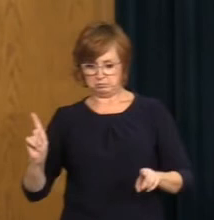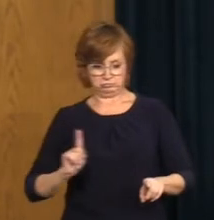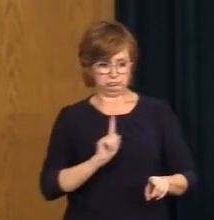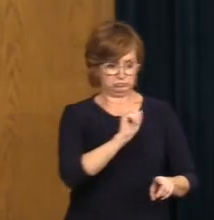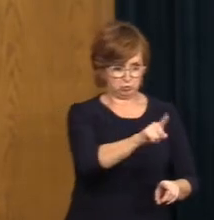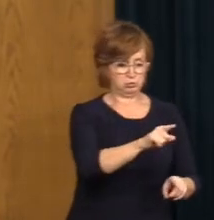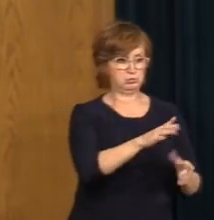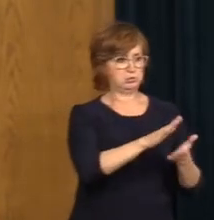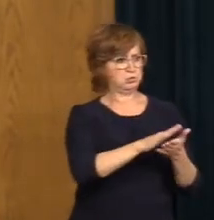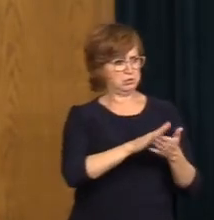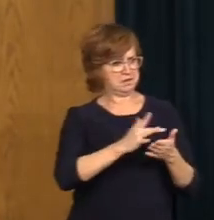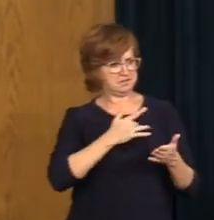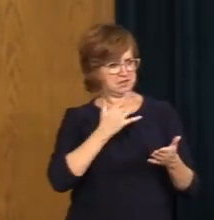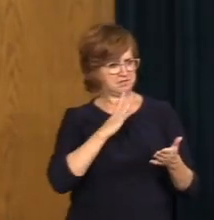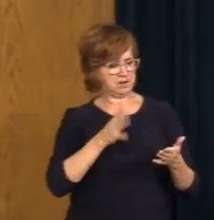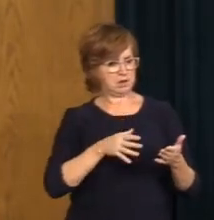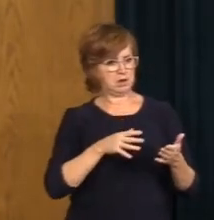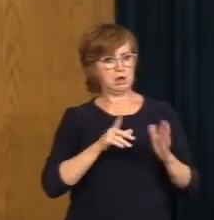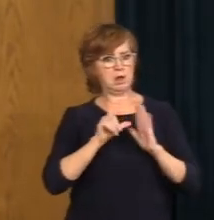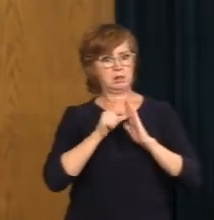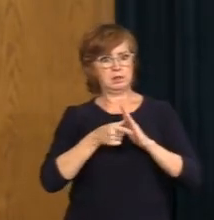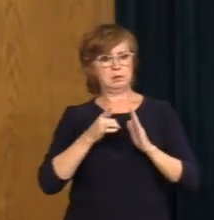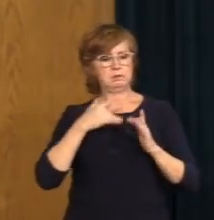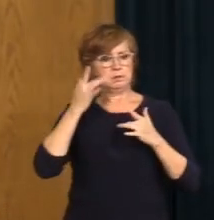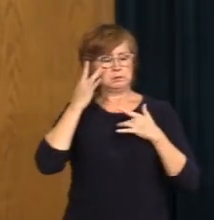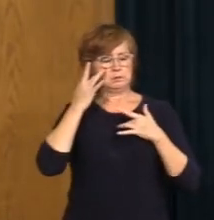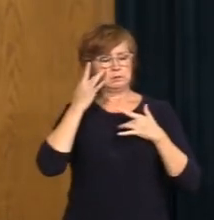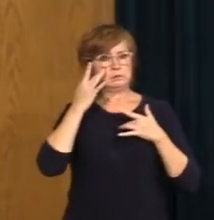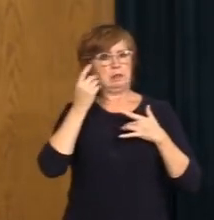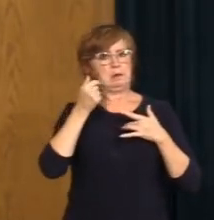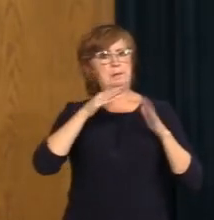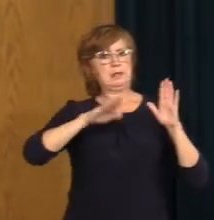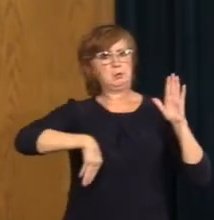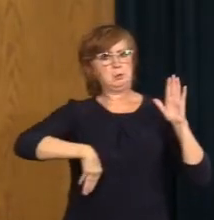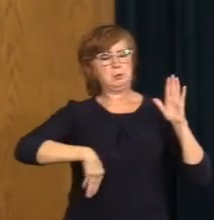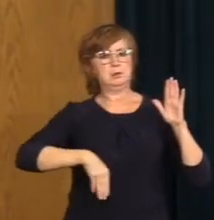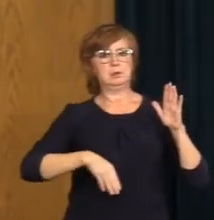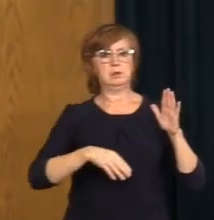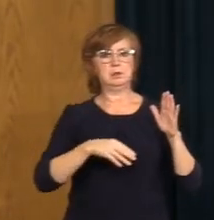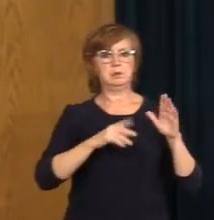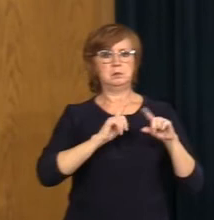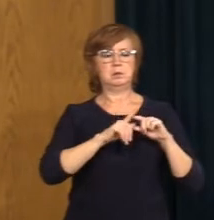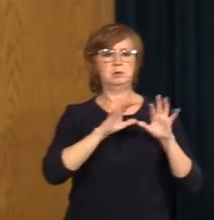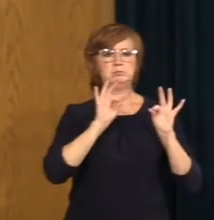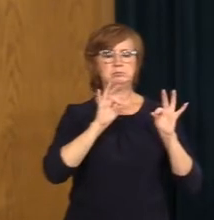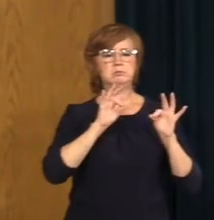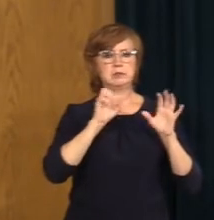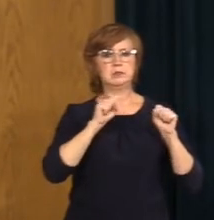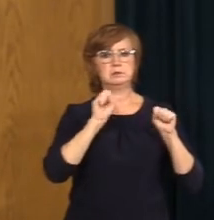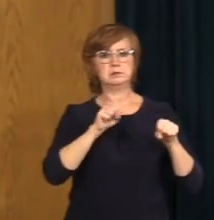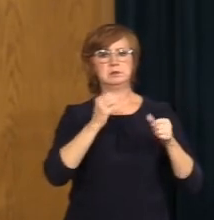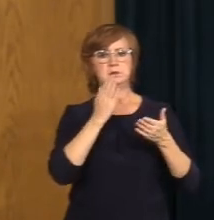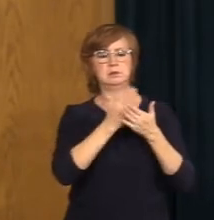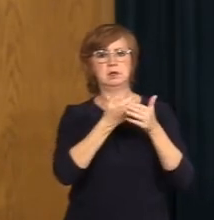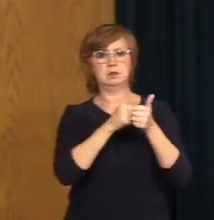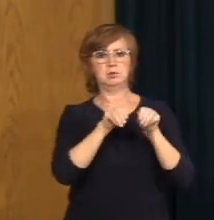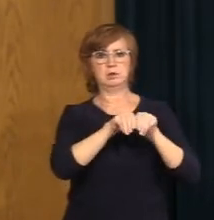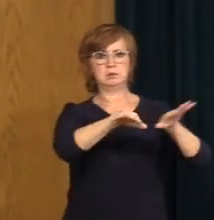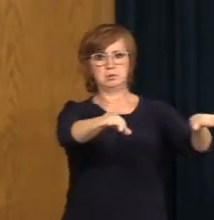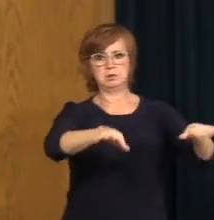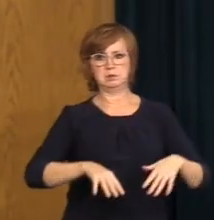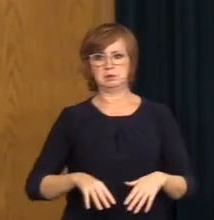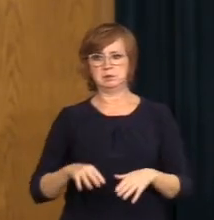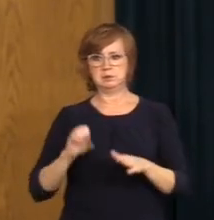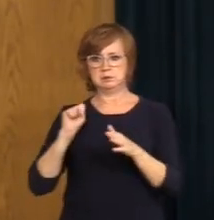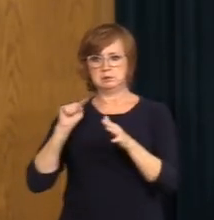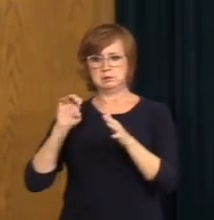symptomatic, we are able to prevent large clusters or outbreaks in the school setting. Thanks. Dr.